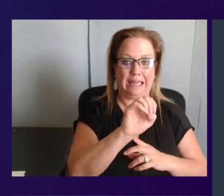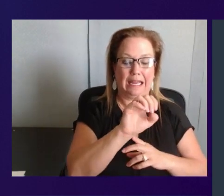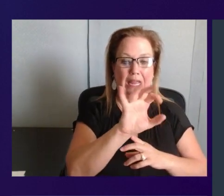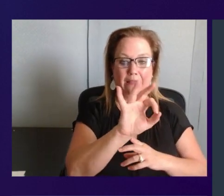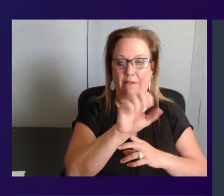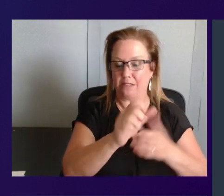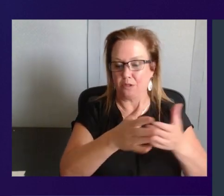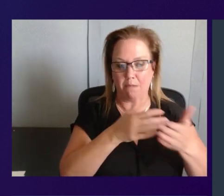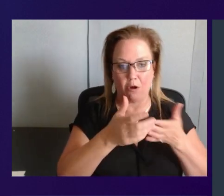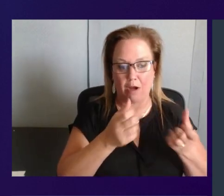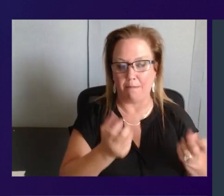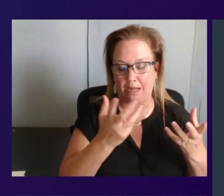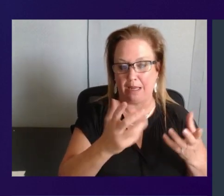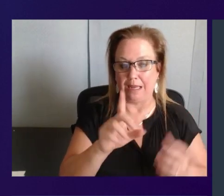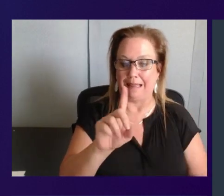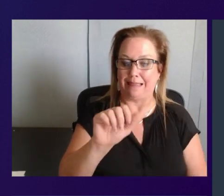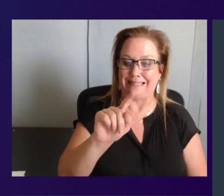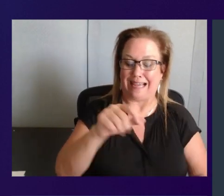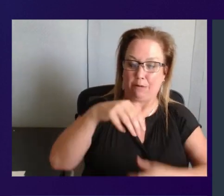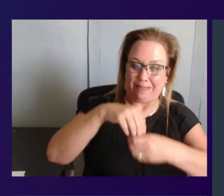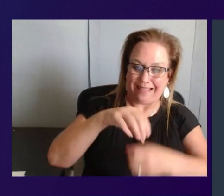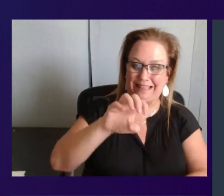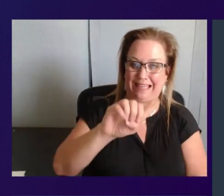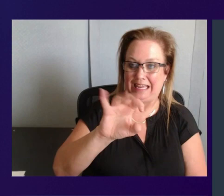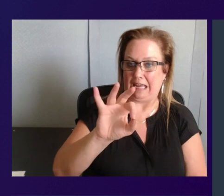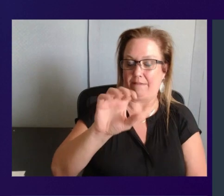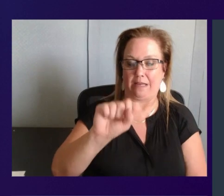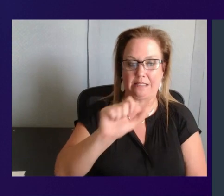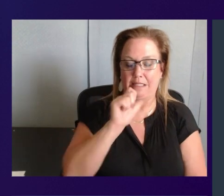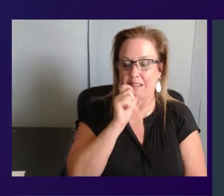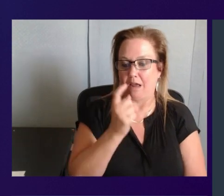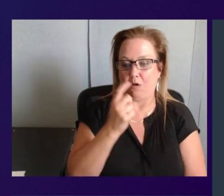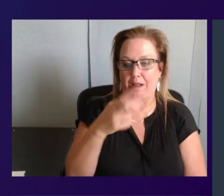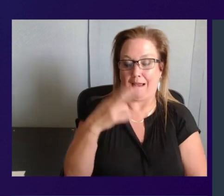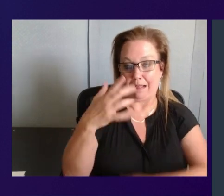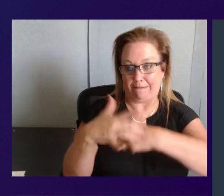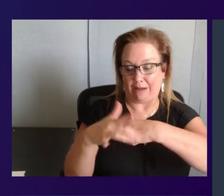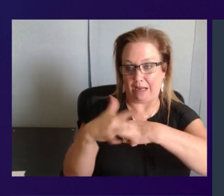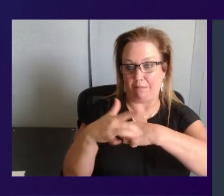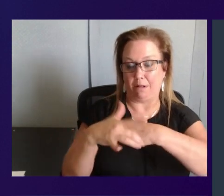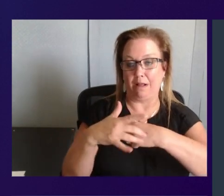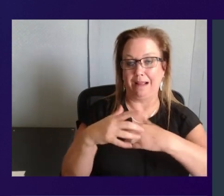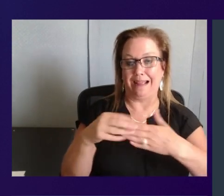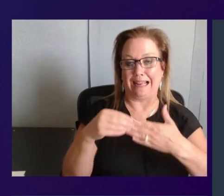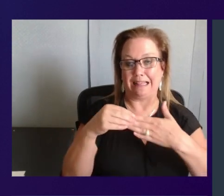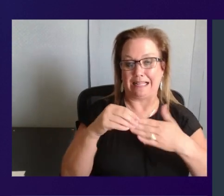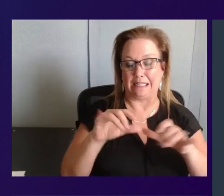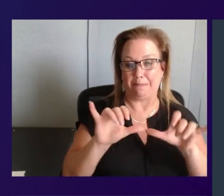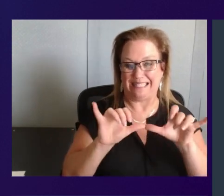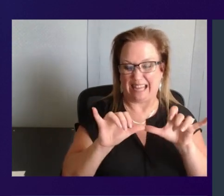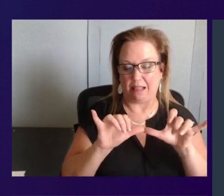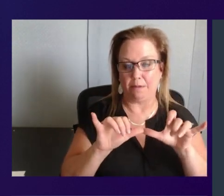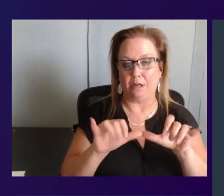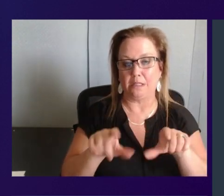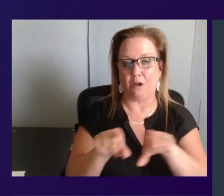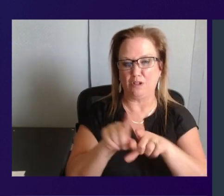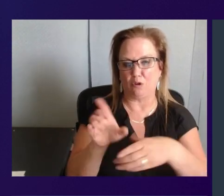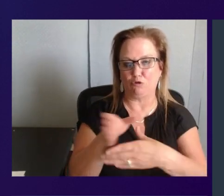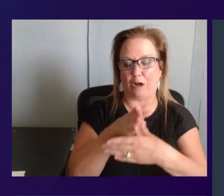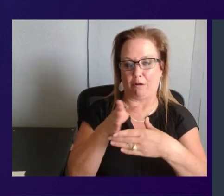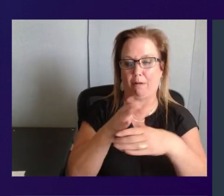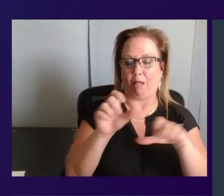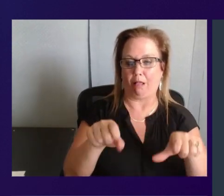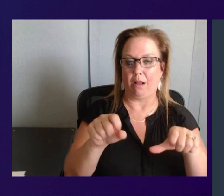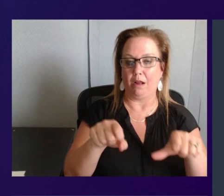are. The data within those EFS volumes is not only highly available and elastically scalable, it's also shareable. You can make